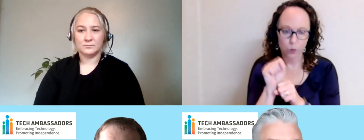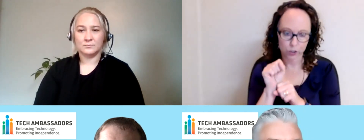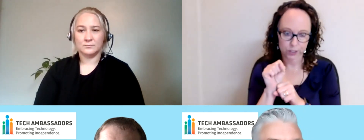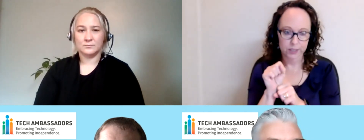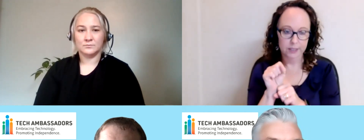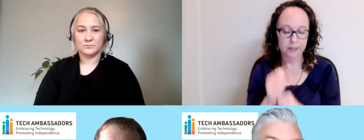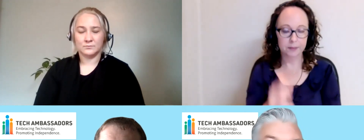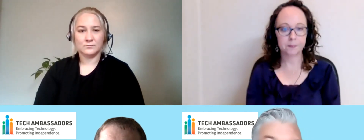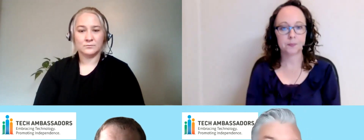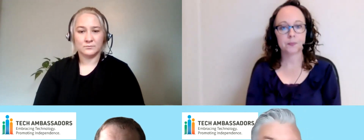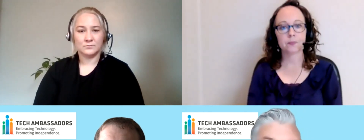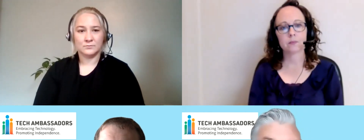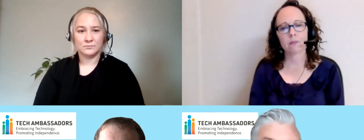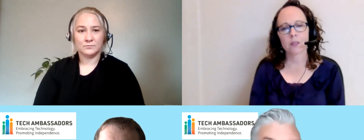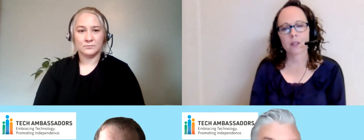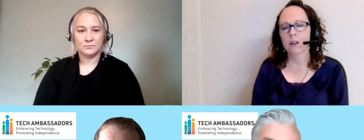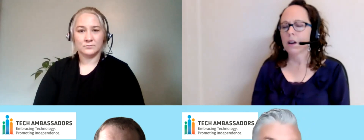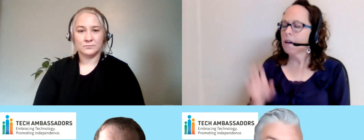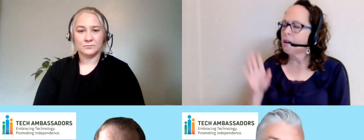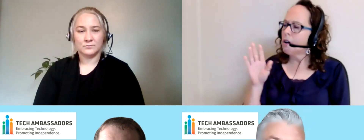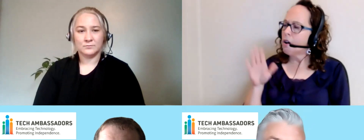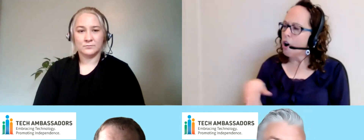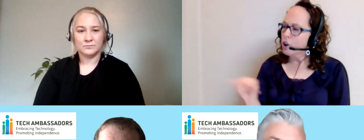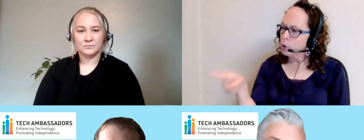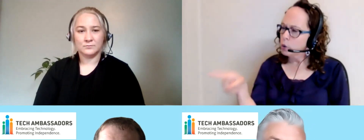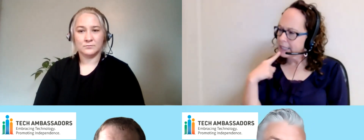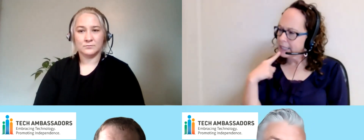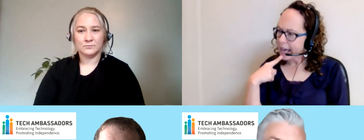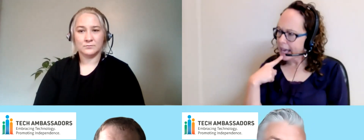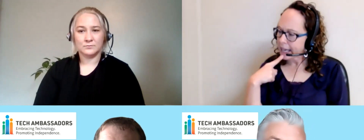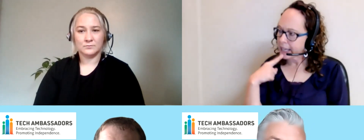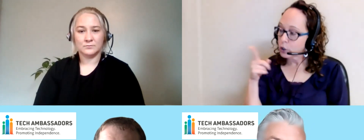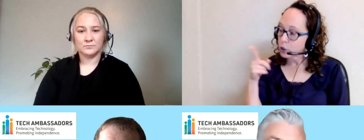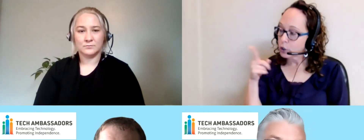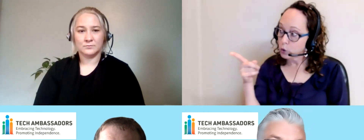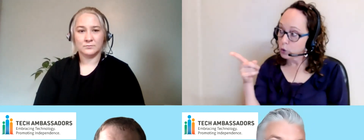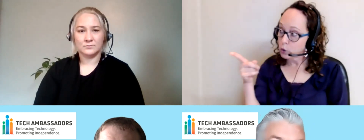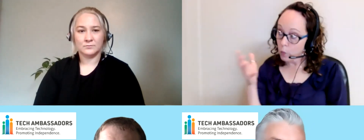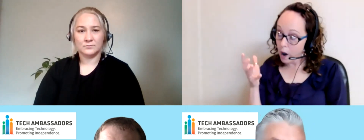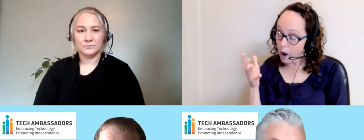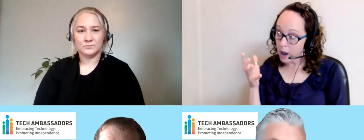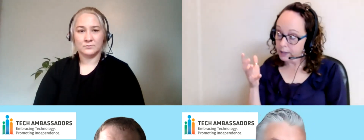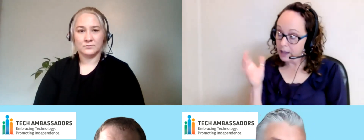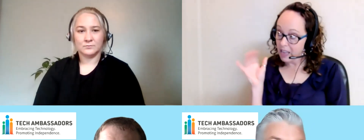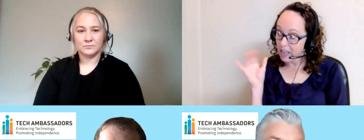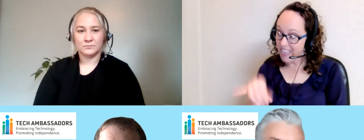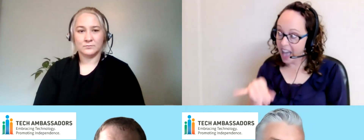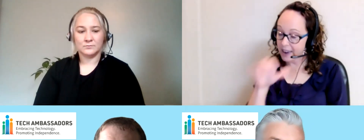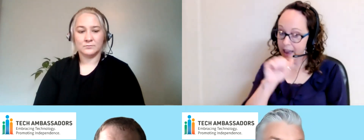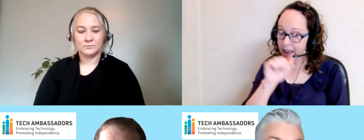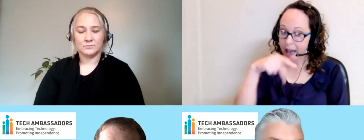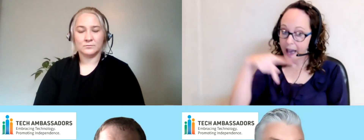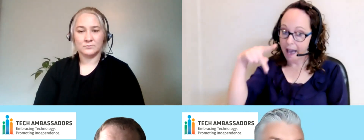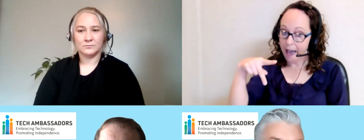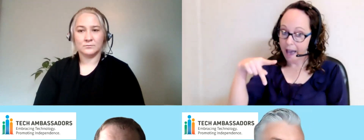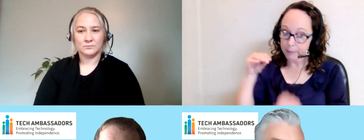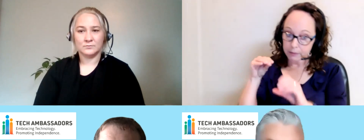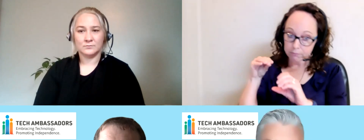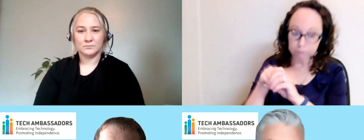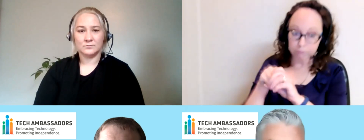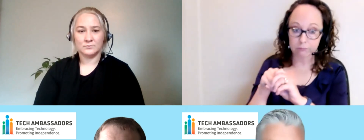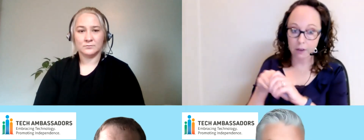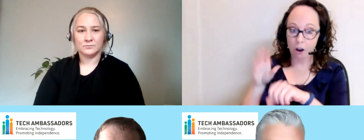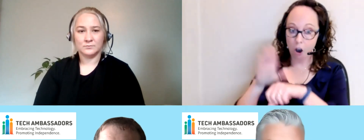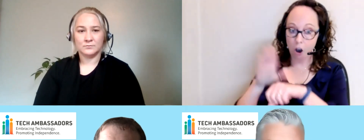Are you saying, George, you want to see if you can get this app for the computer? To Yeah, me, when I took a look at Yeah.